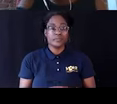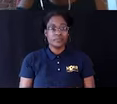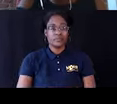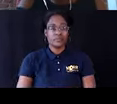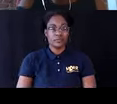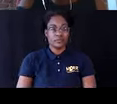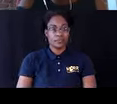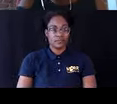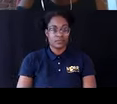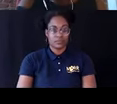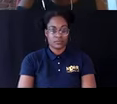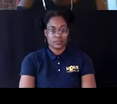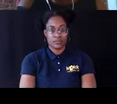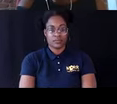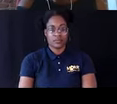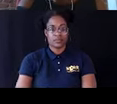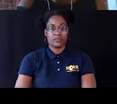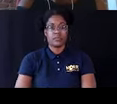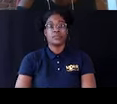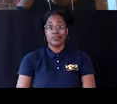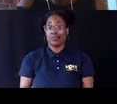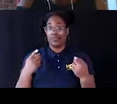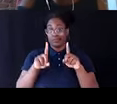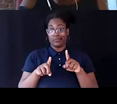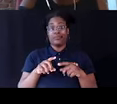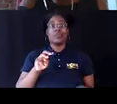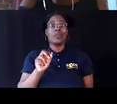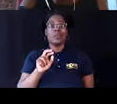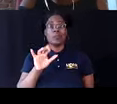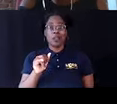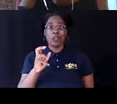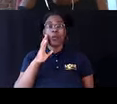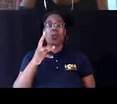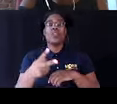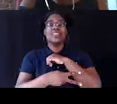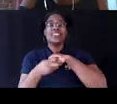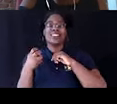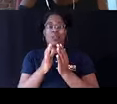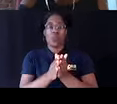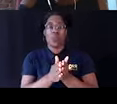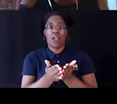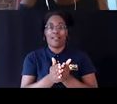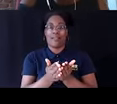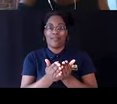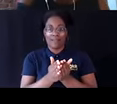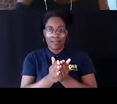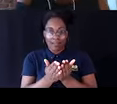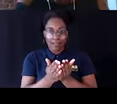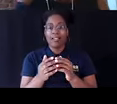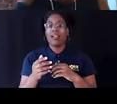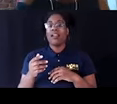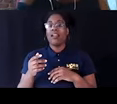she would take their wallets and would replace them with the wallet of a client that she had had beforehand. She was a sex worker as